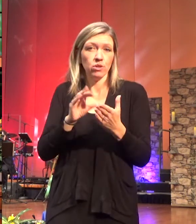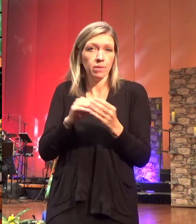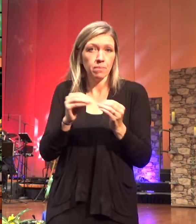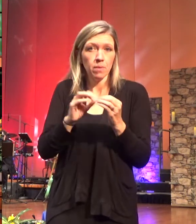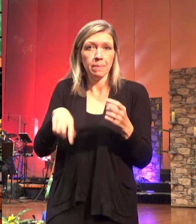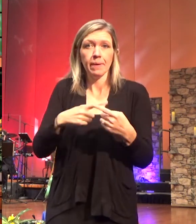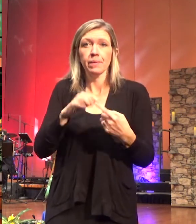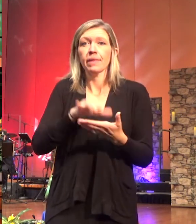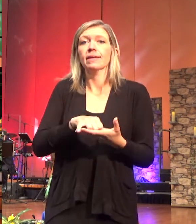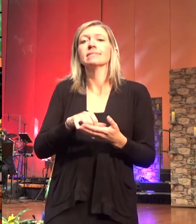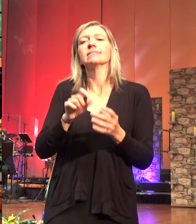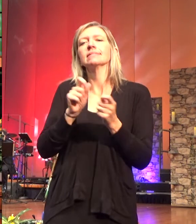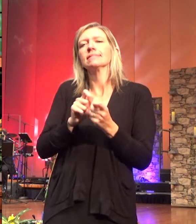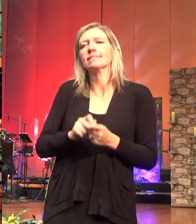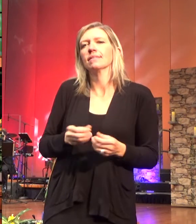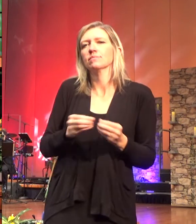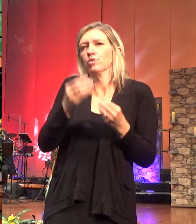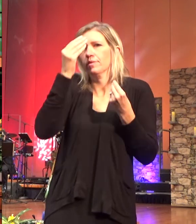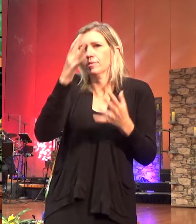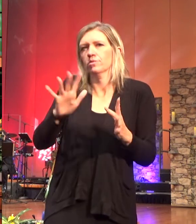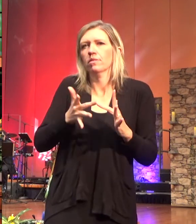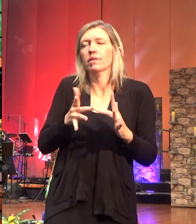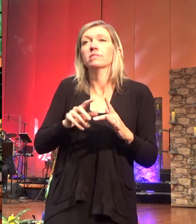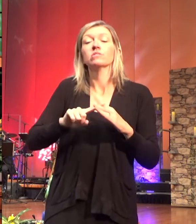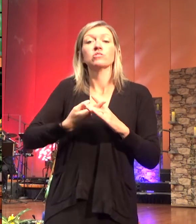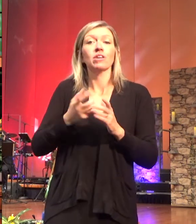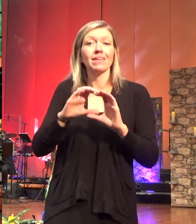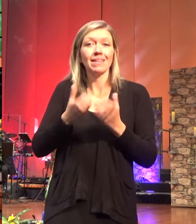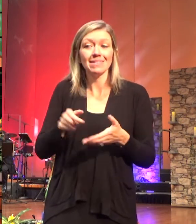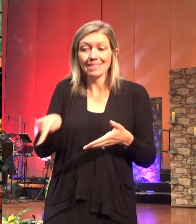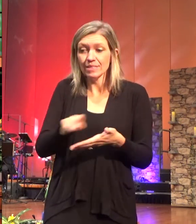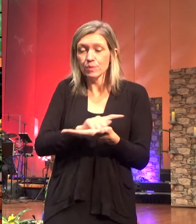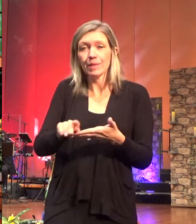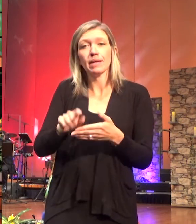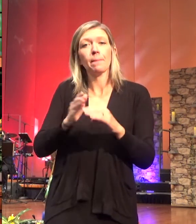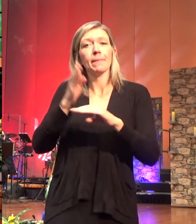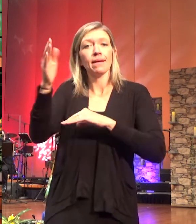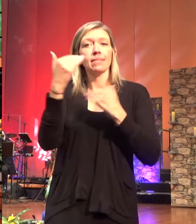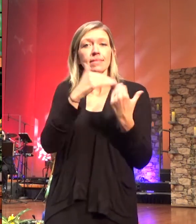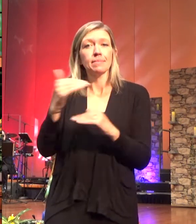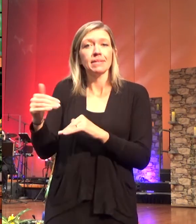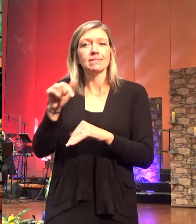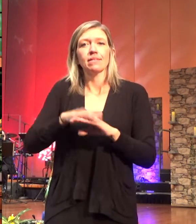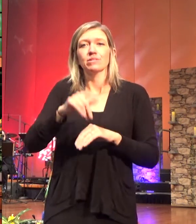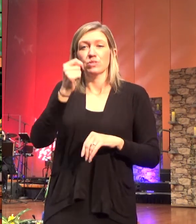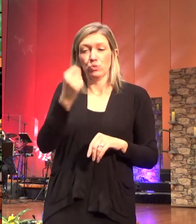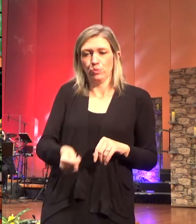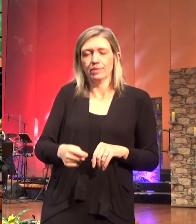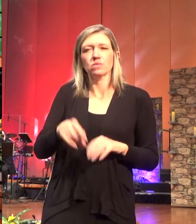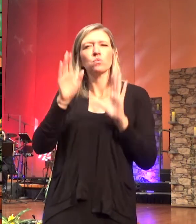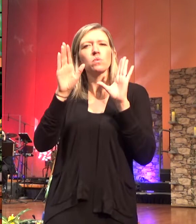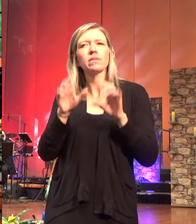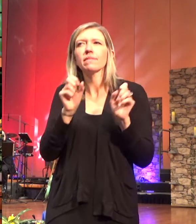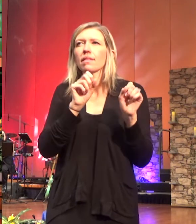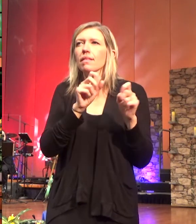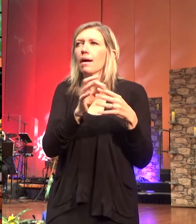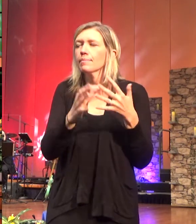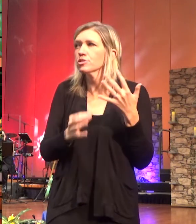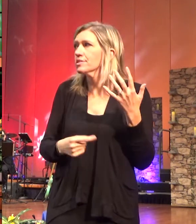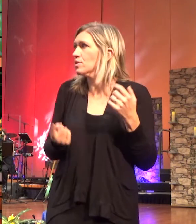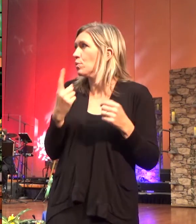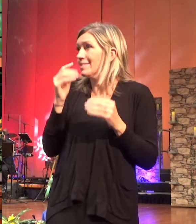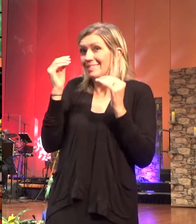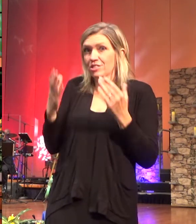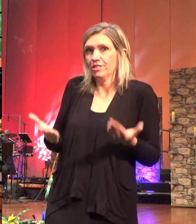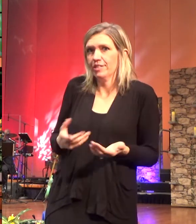online. We are starting classes this week. I get to teach Beyond Limits on Tuesdays. We have so many wonderful options, but since one of our teachers is right here, Dr.